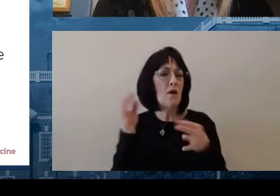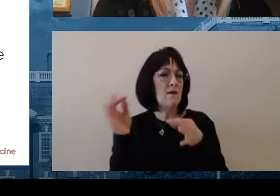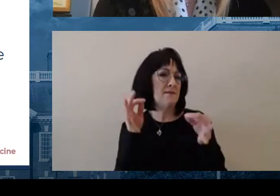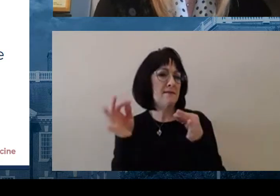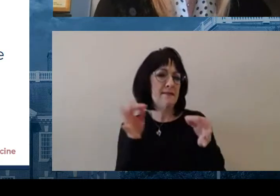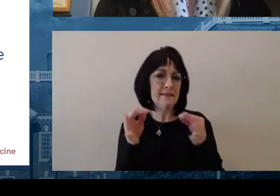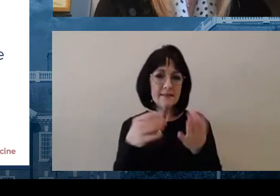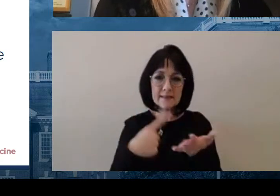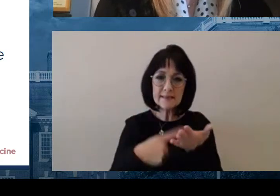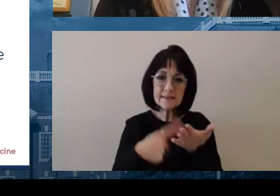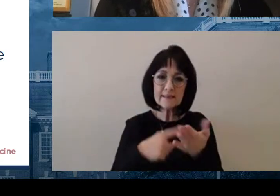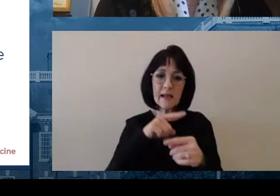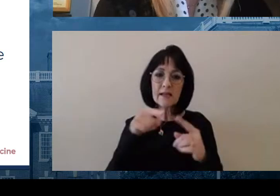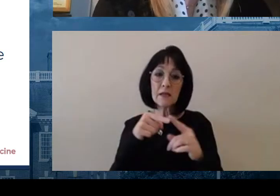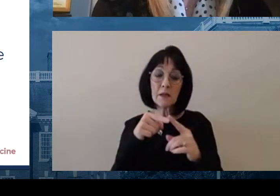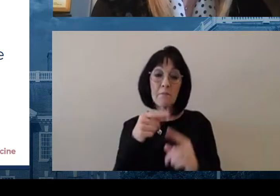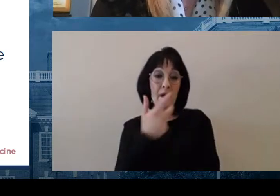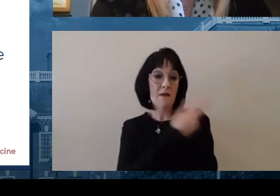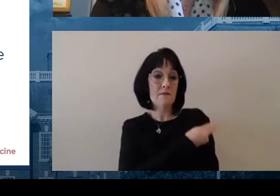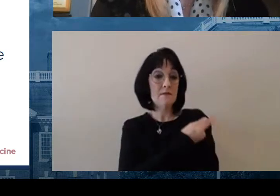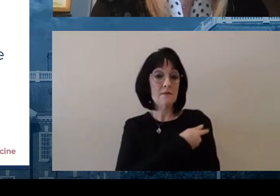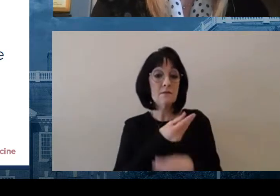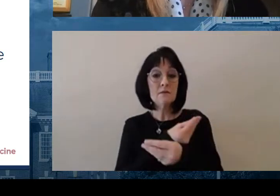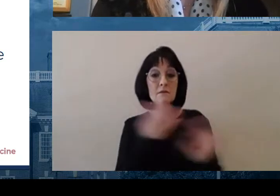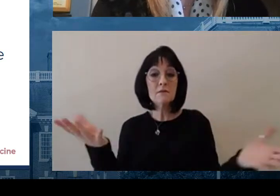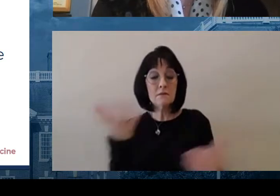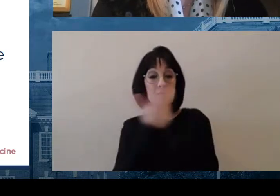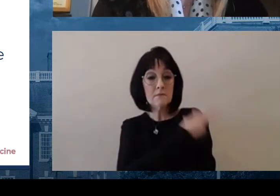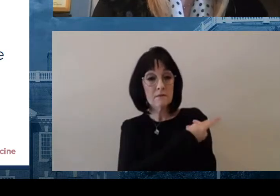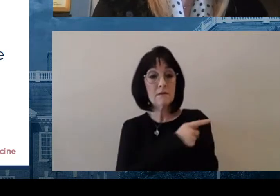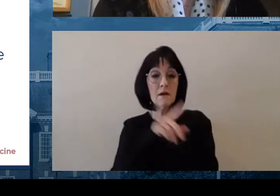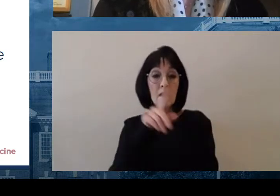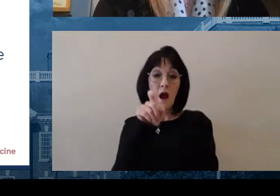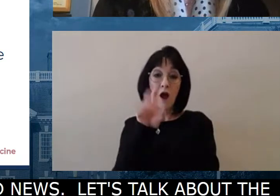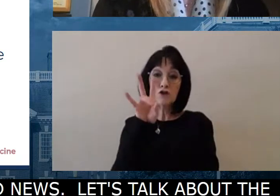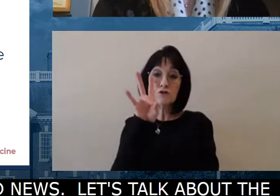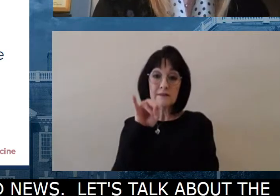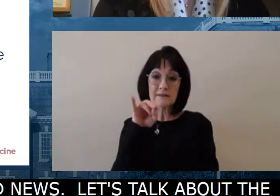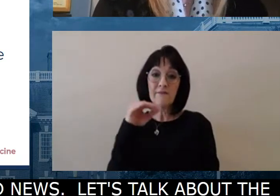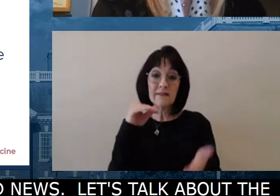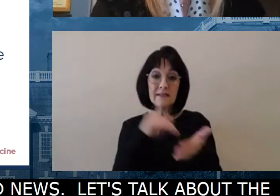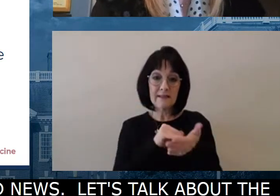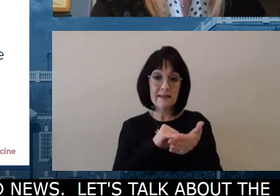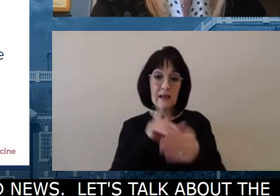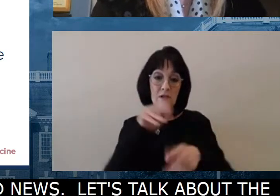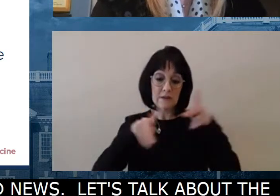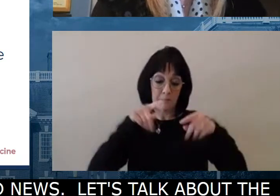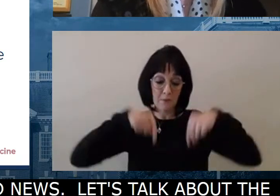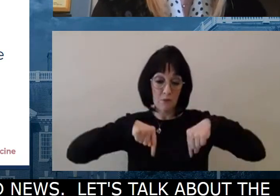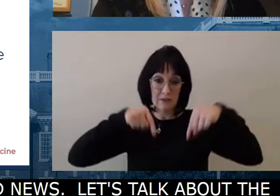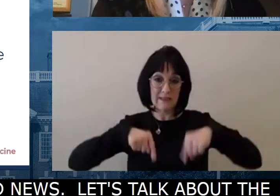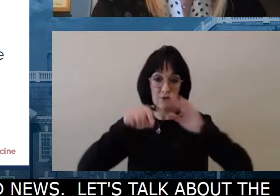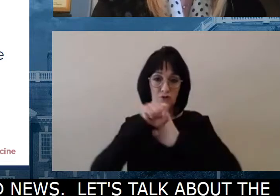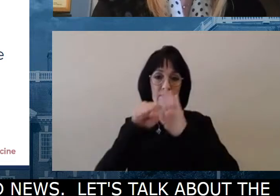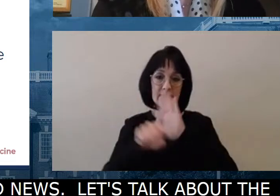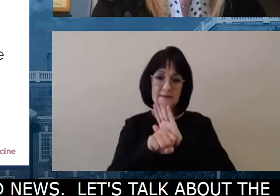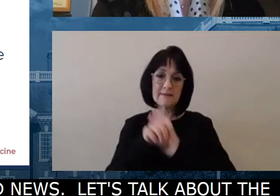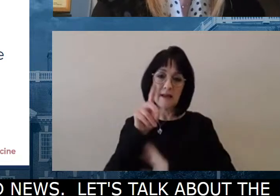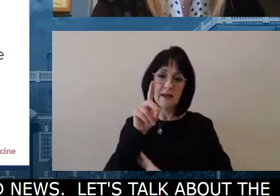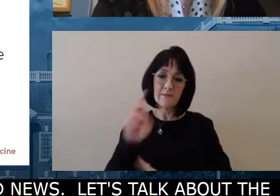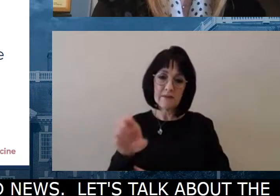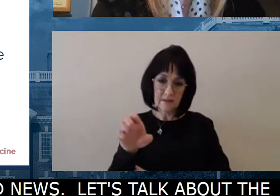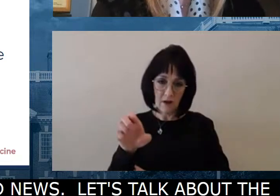We have 170 individuals in Delaware who've been partially vaccinated. That means they've received 1 dose